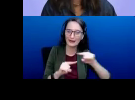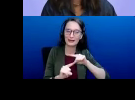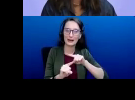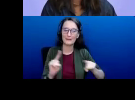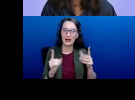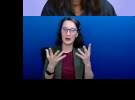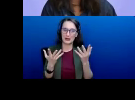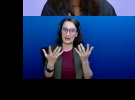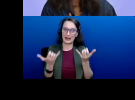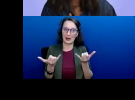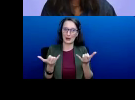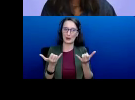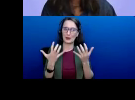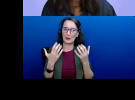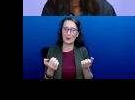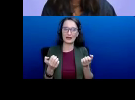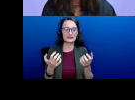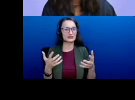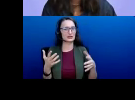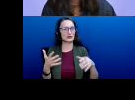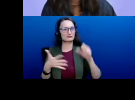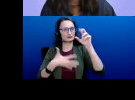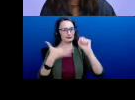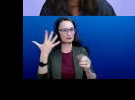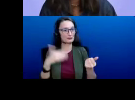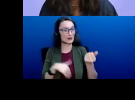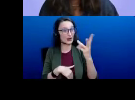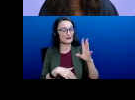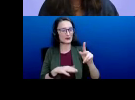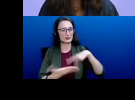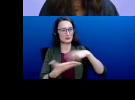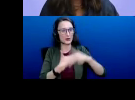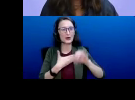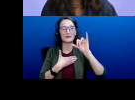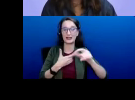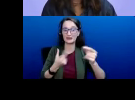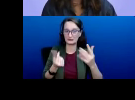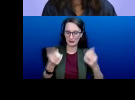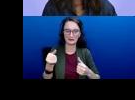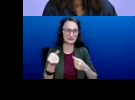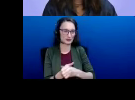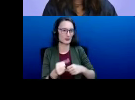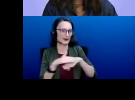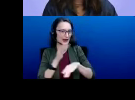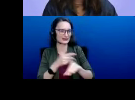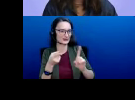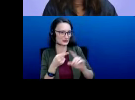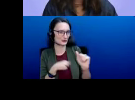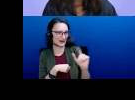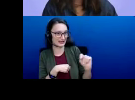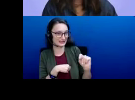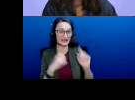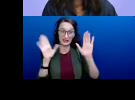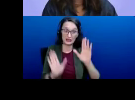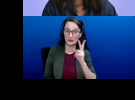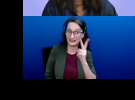want to call out some programs that are going to support access to AT. Sometimes it's great to see it, but to know how to access it is the